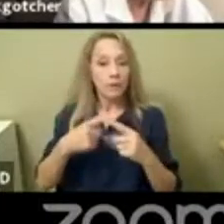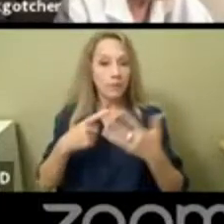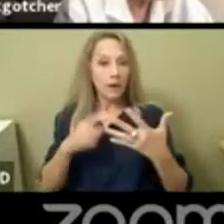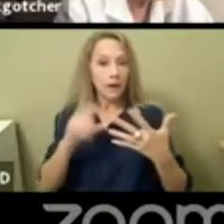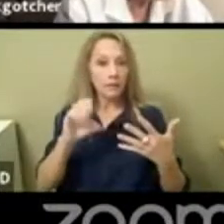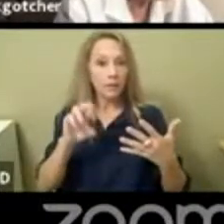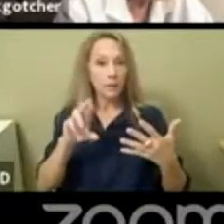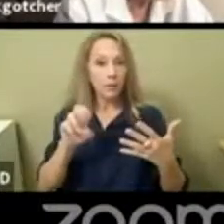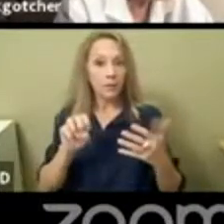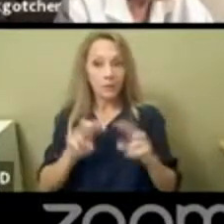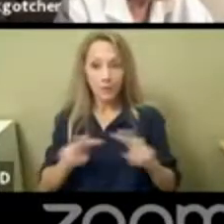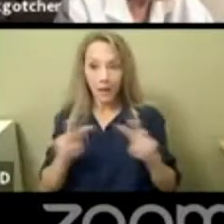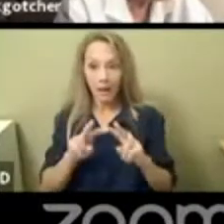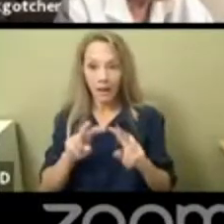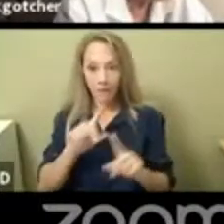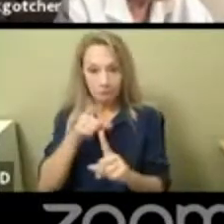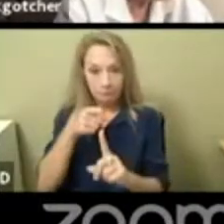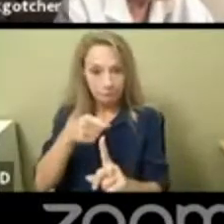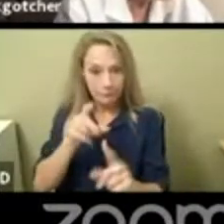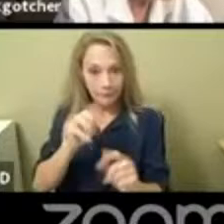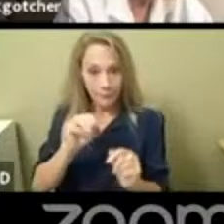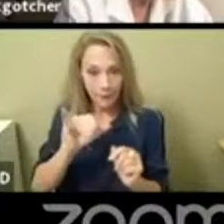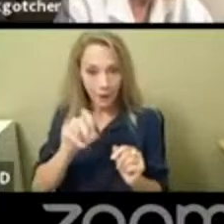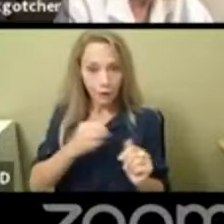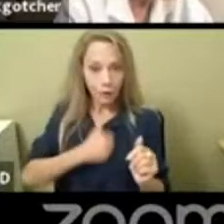Sorry to put you on the spot. Sure, and